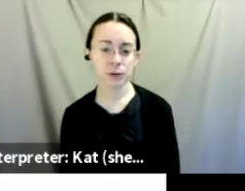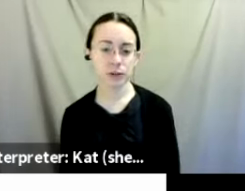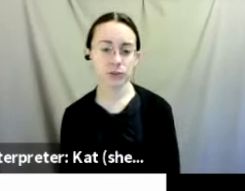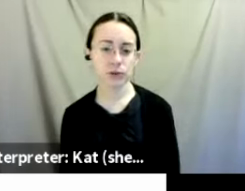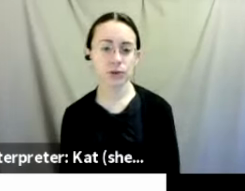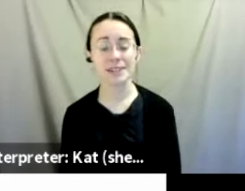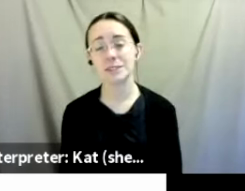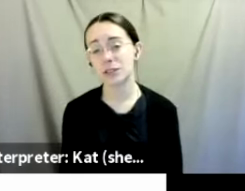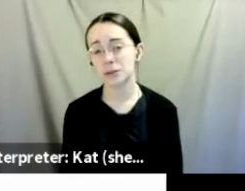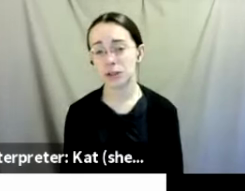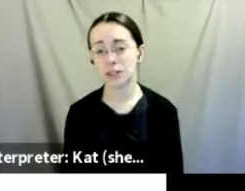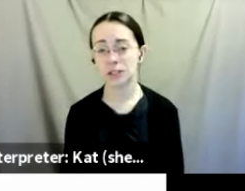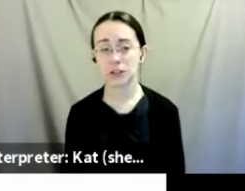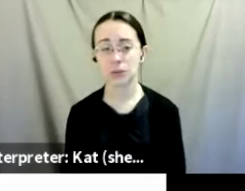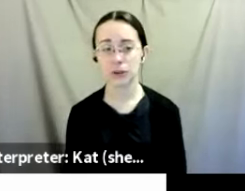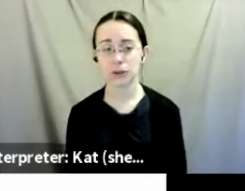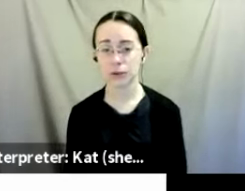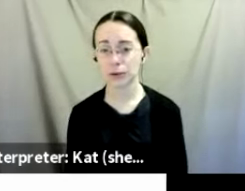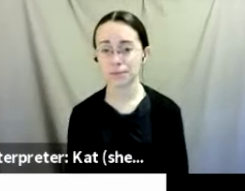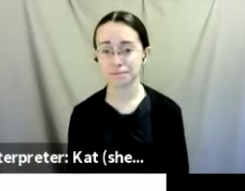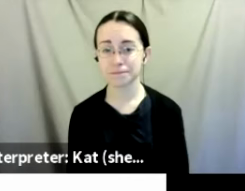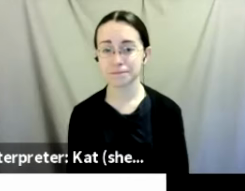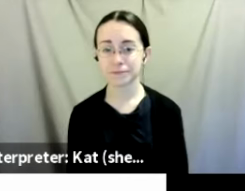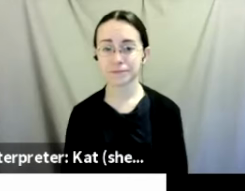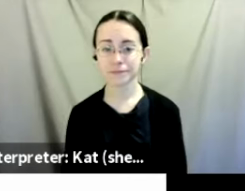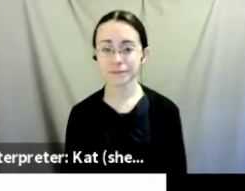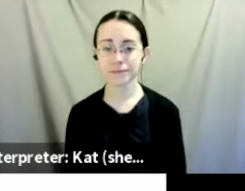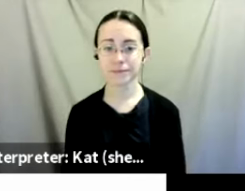effects of birth control, and so they didn't want to continue birth control.